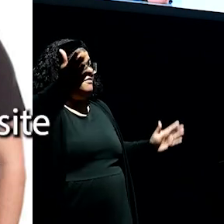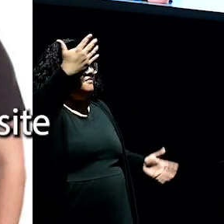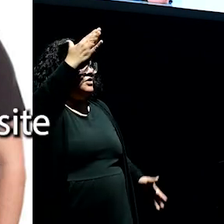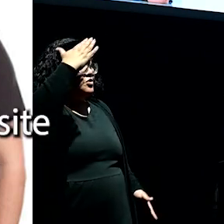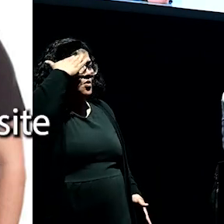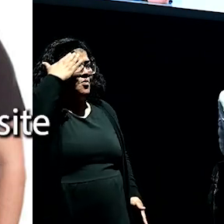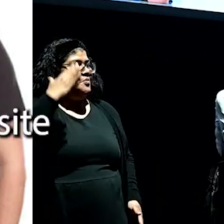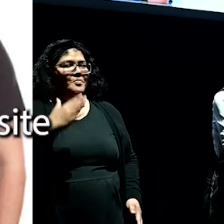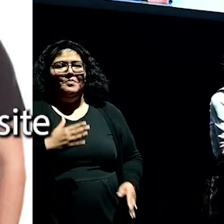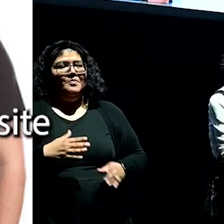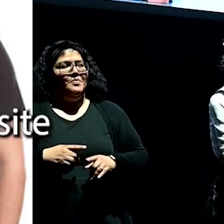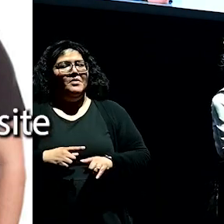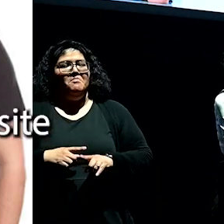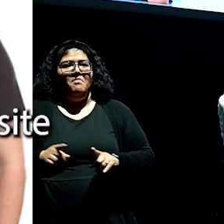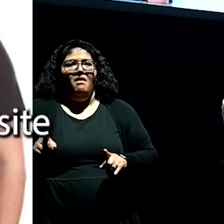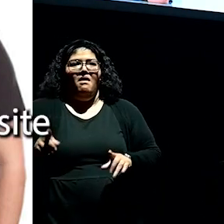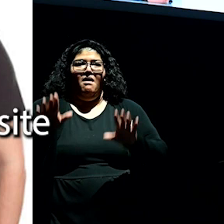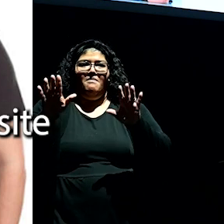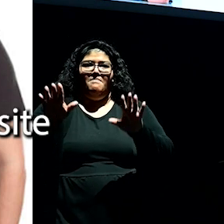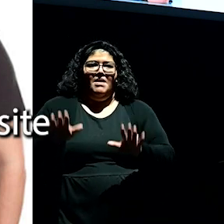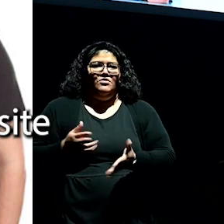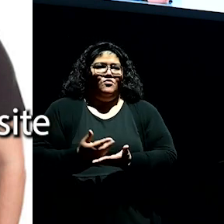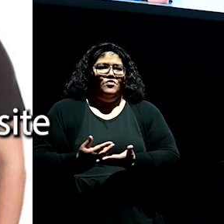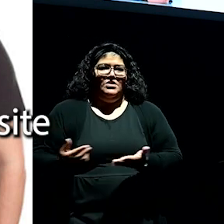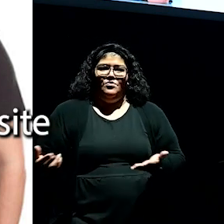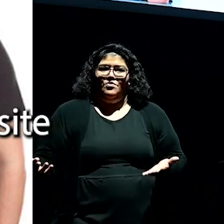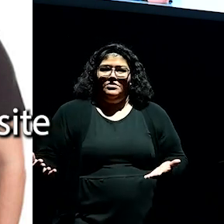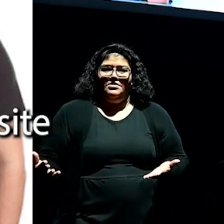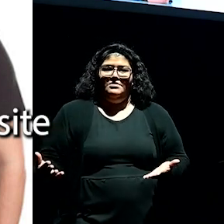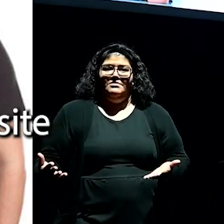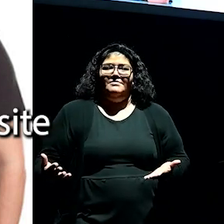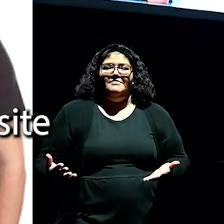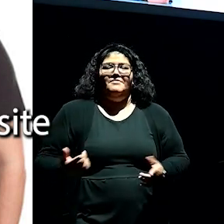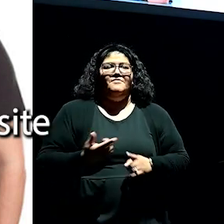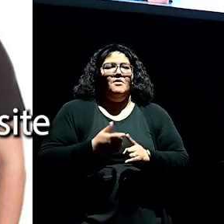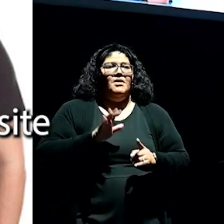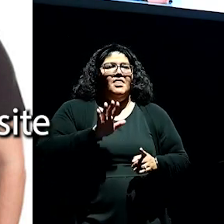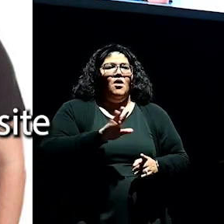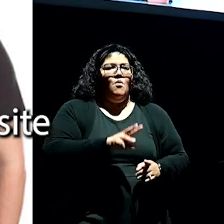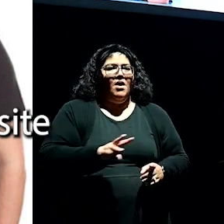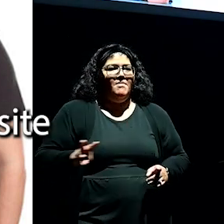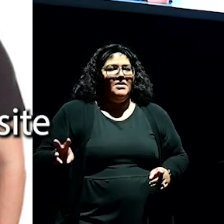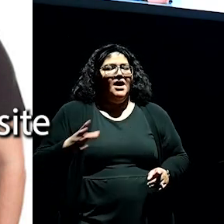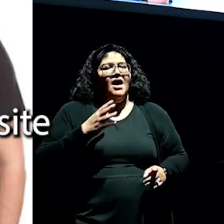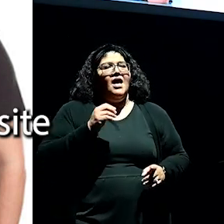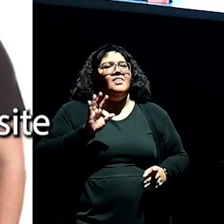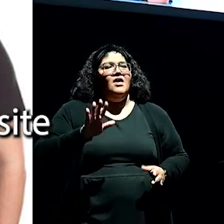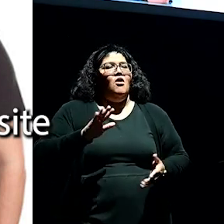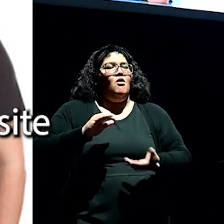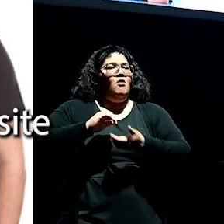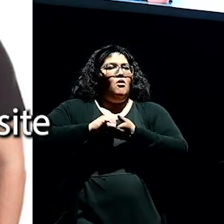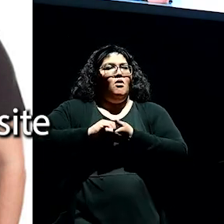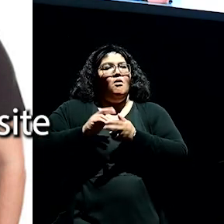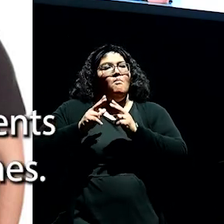but amazing resources through their website and through their partners,